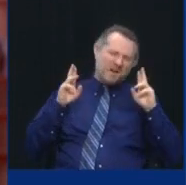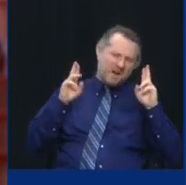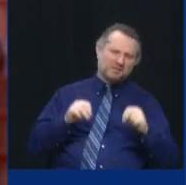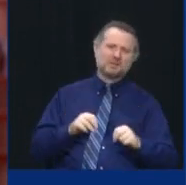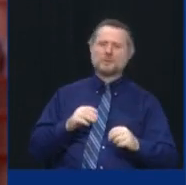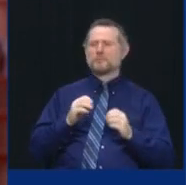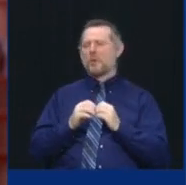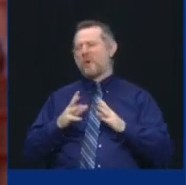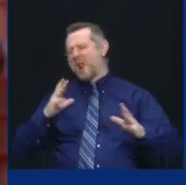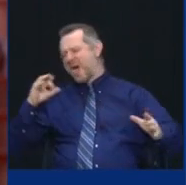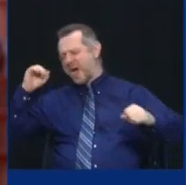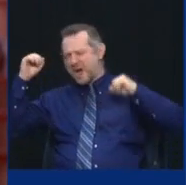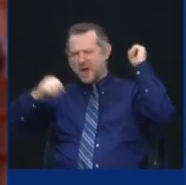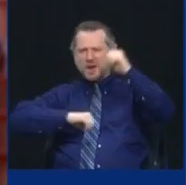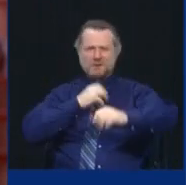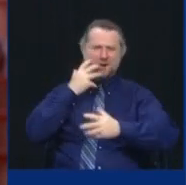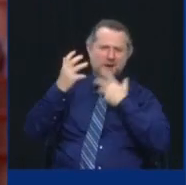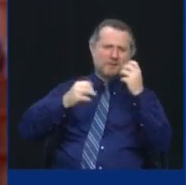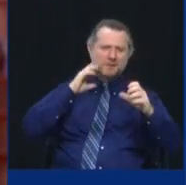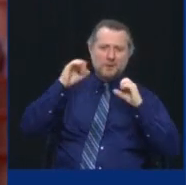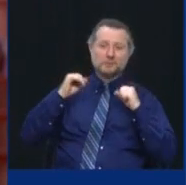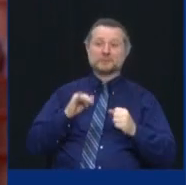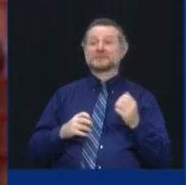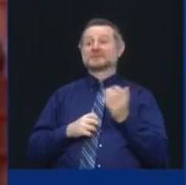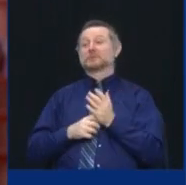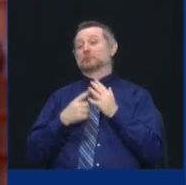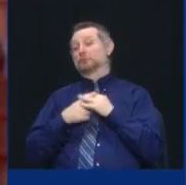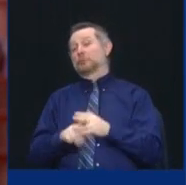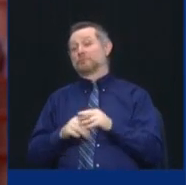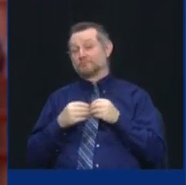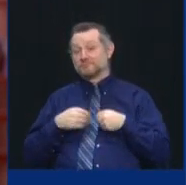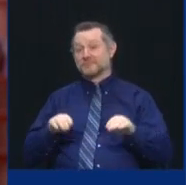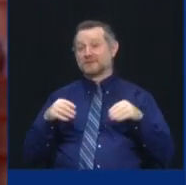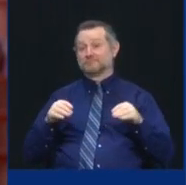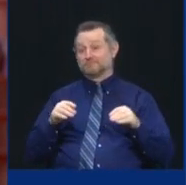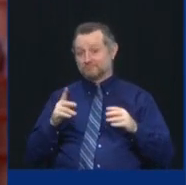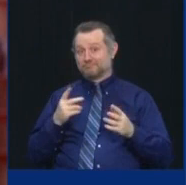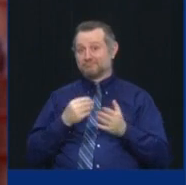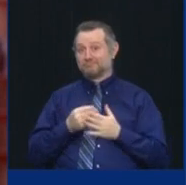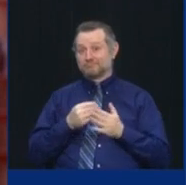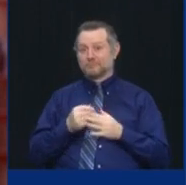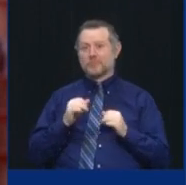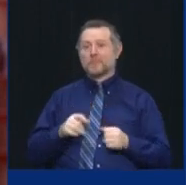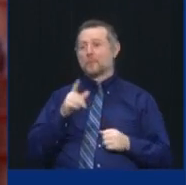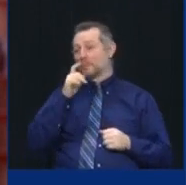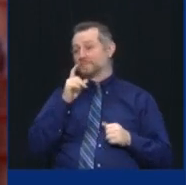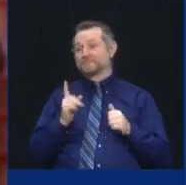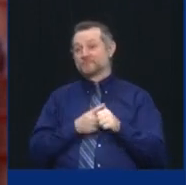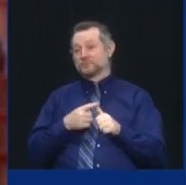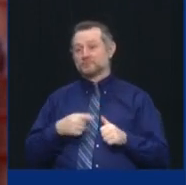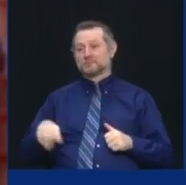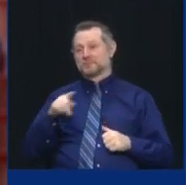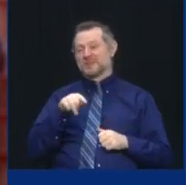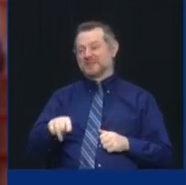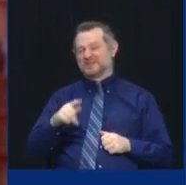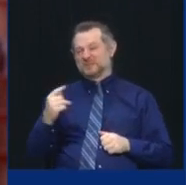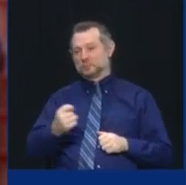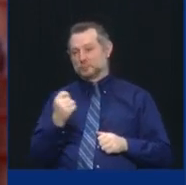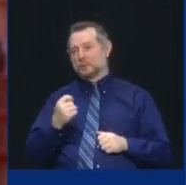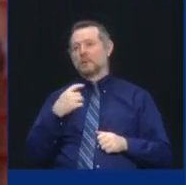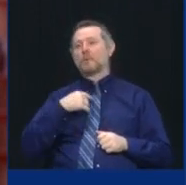at the Garden. So come. Tickets are going to be on sale first to season ticket holders Tuesday, and